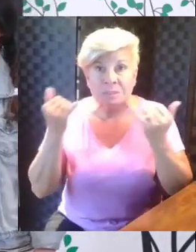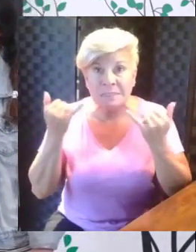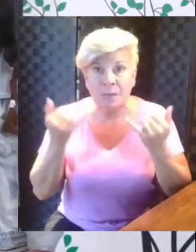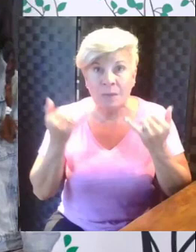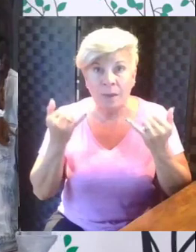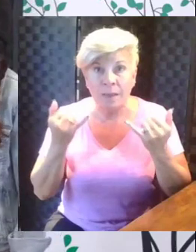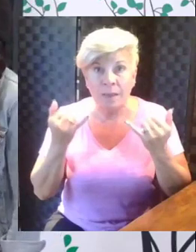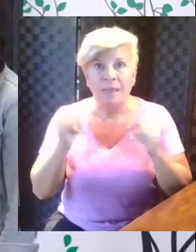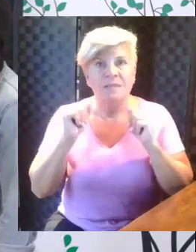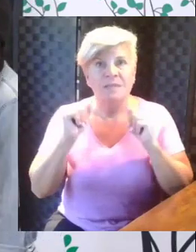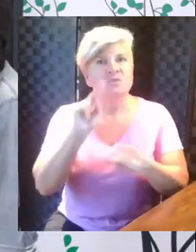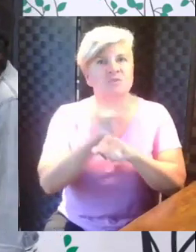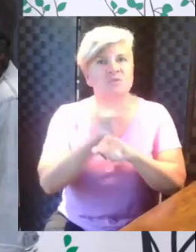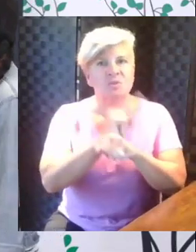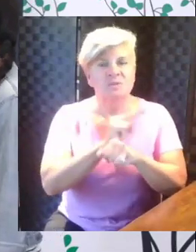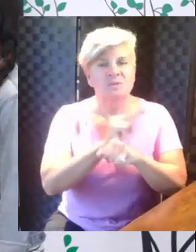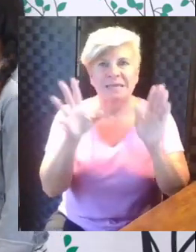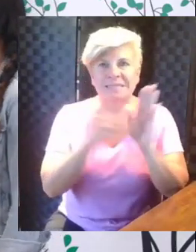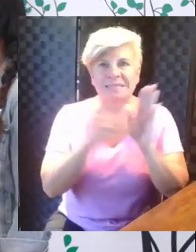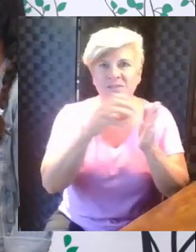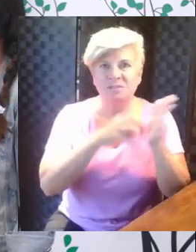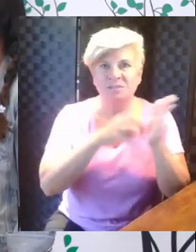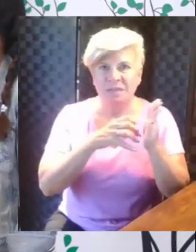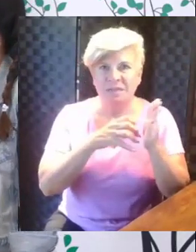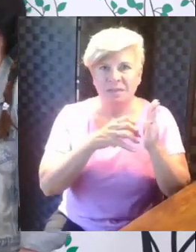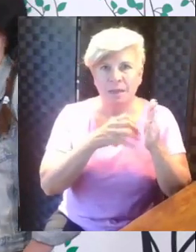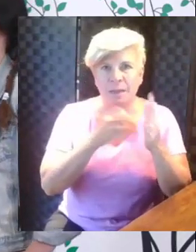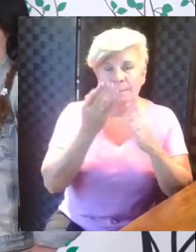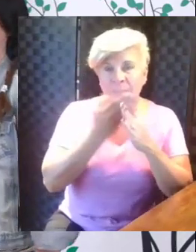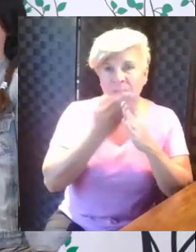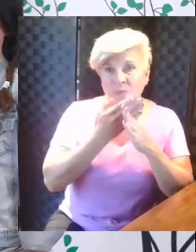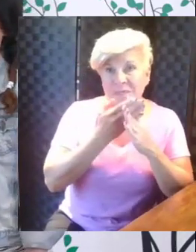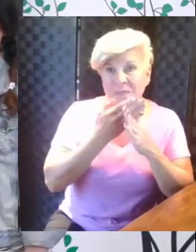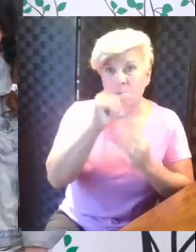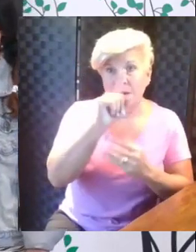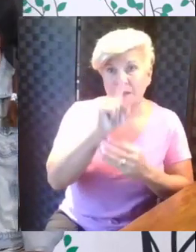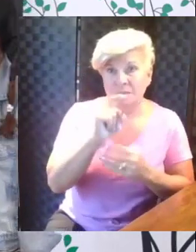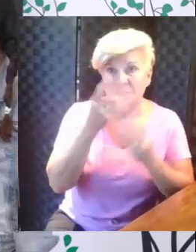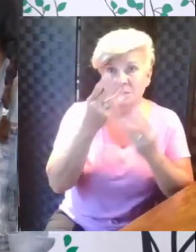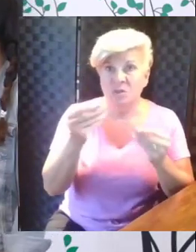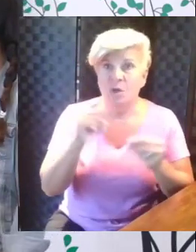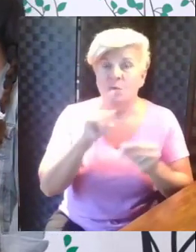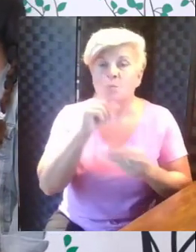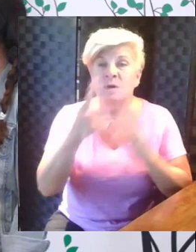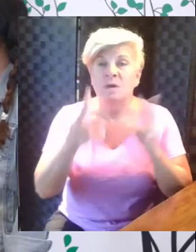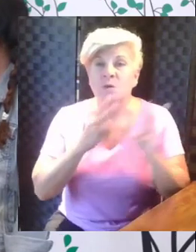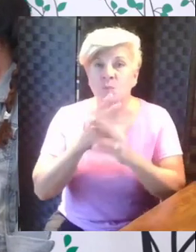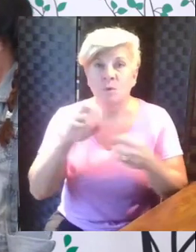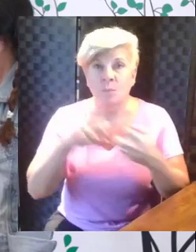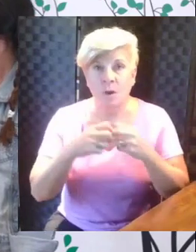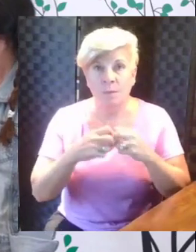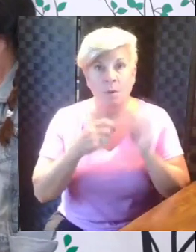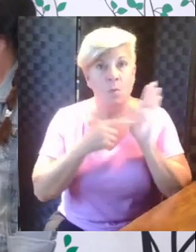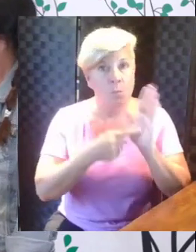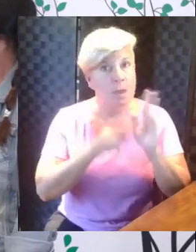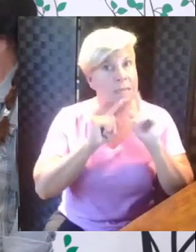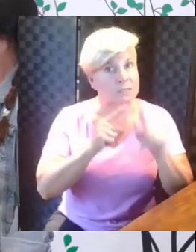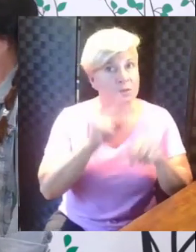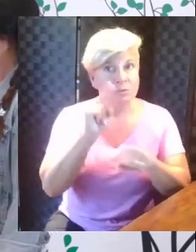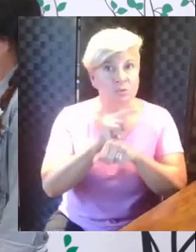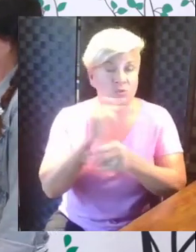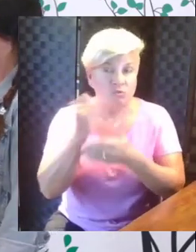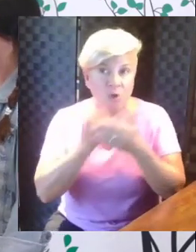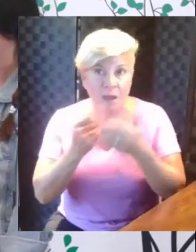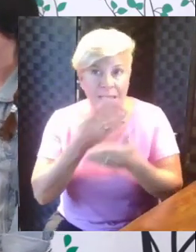today is I can use addition and subtraction within 100 to solve real-world problems. I can represent my answer